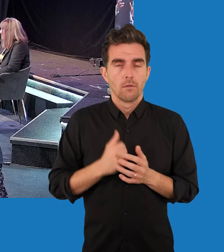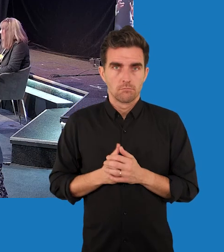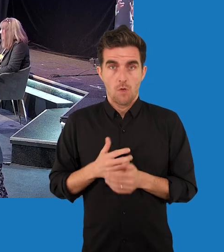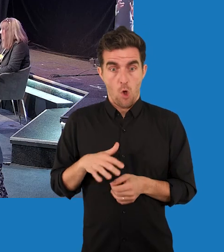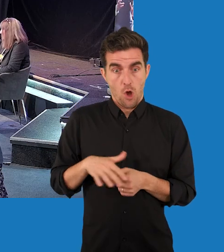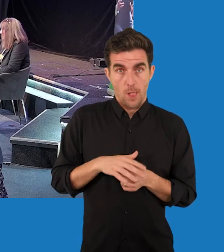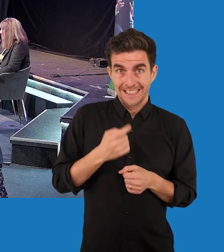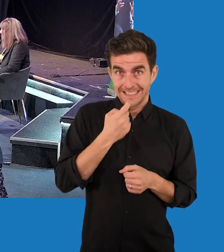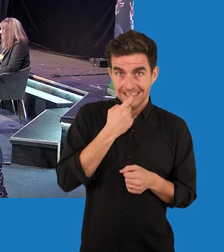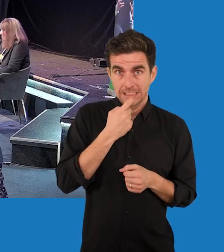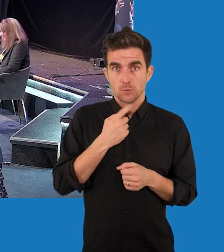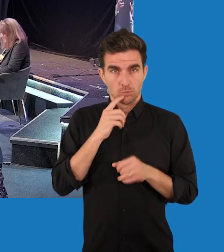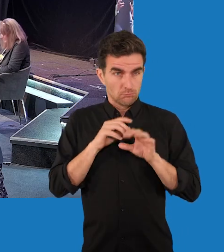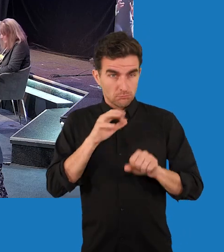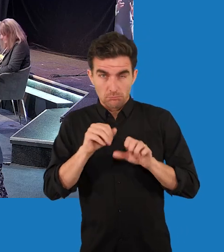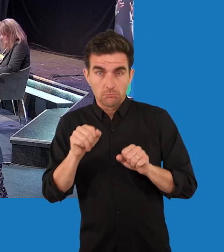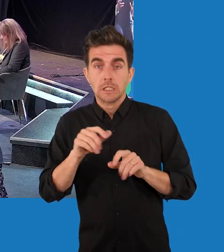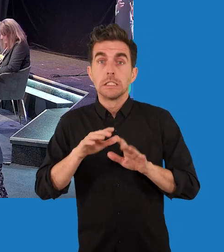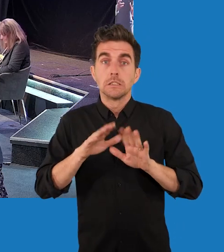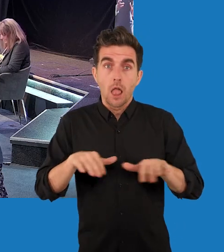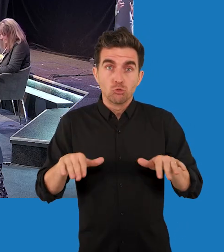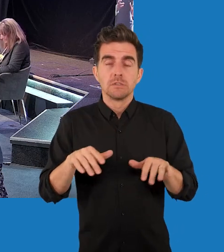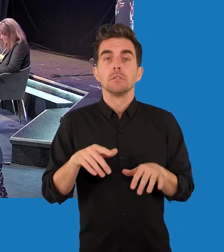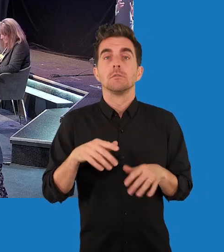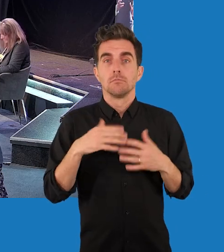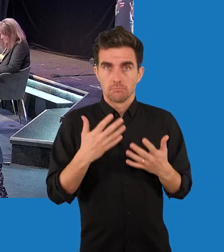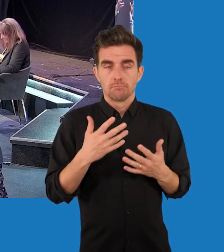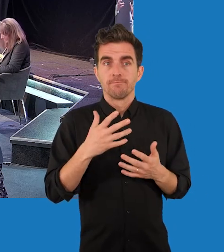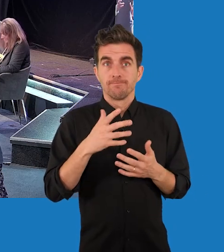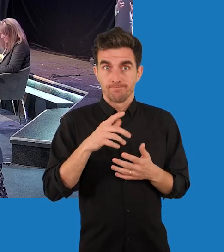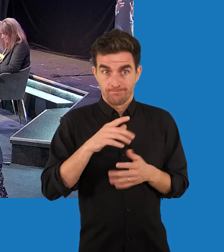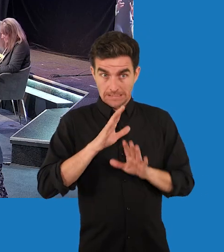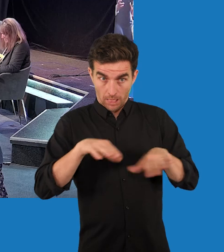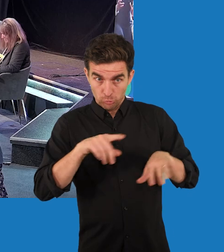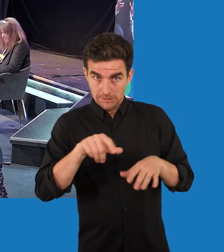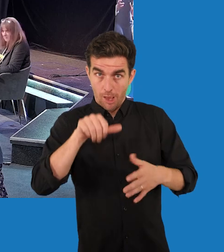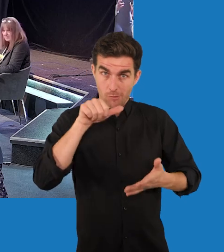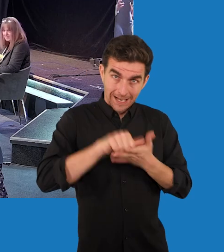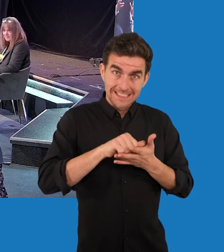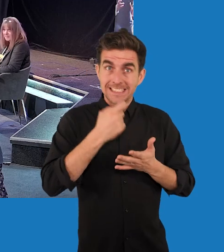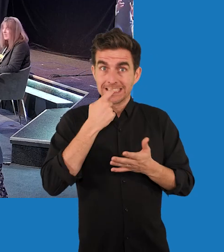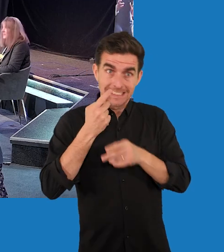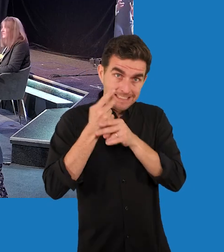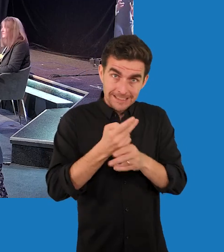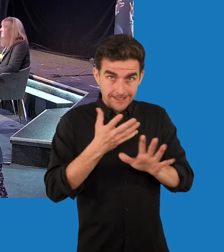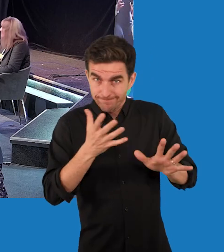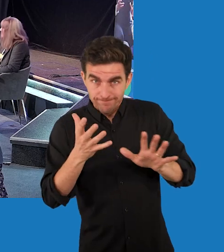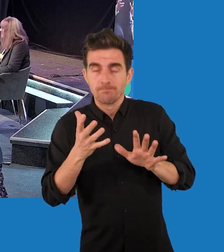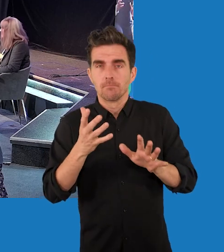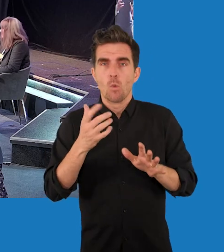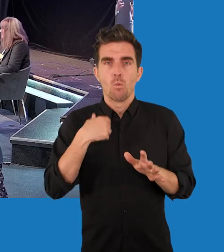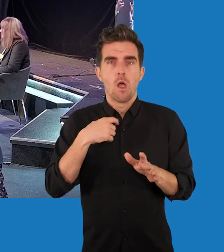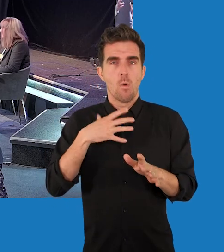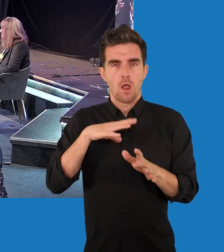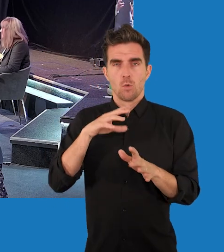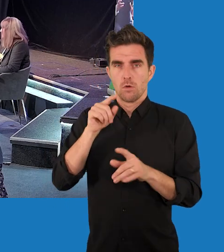into schools with local dentists to identify those children that perhaps are not getting the right dental care.